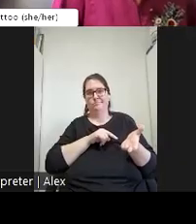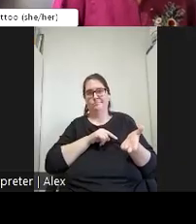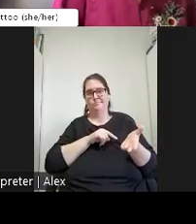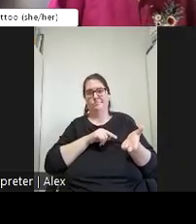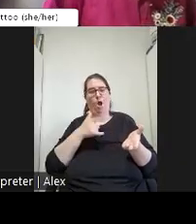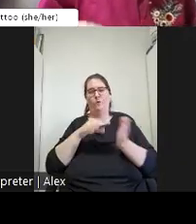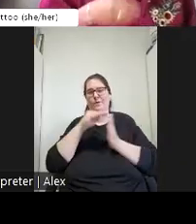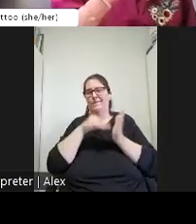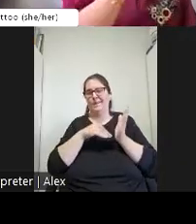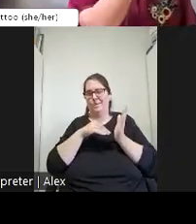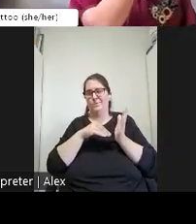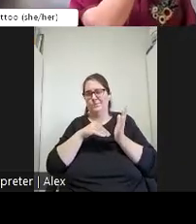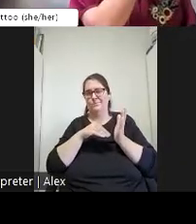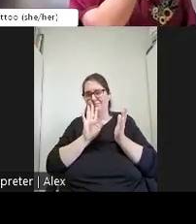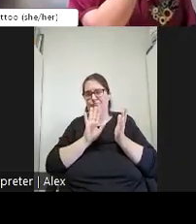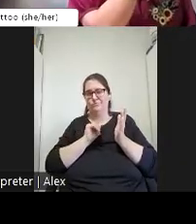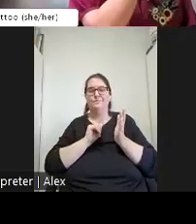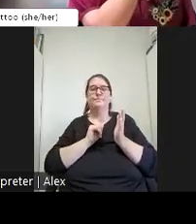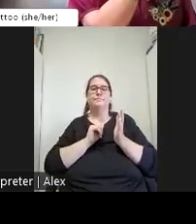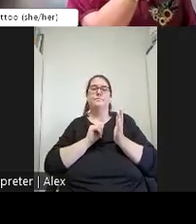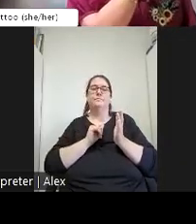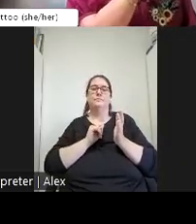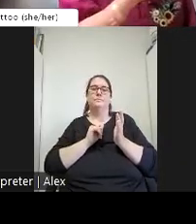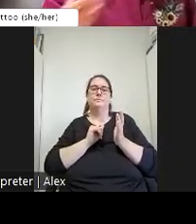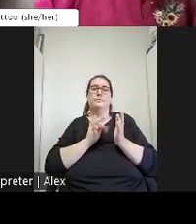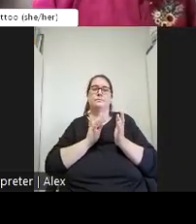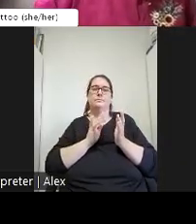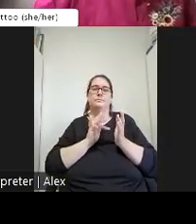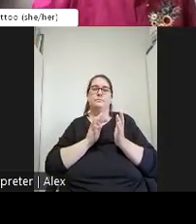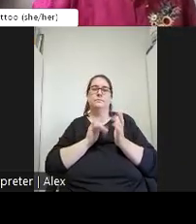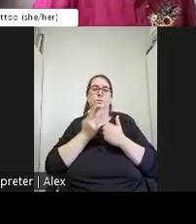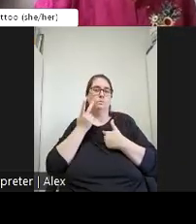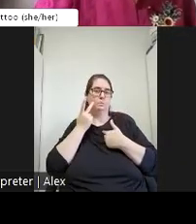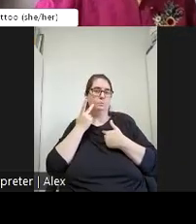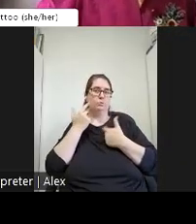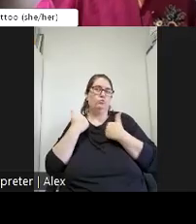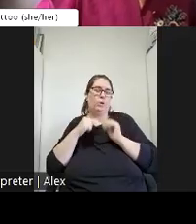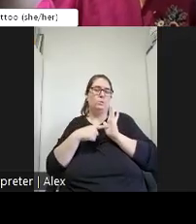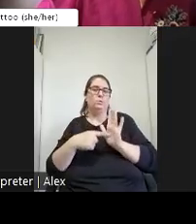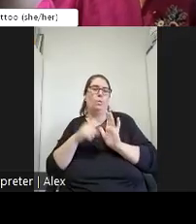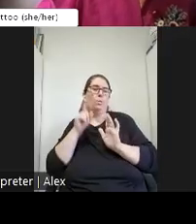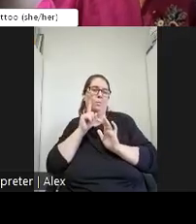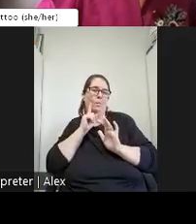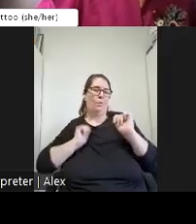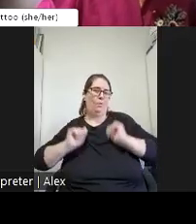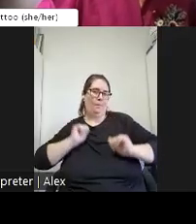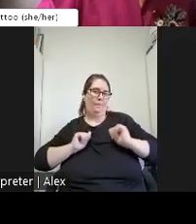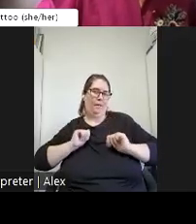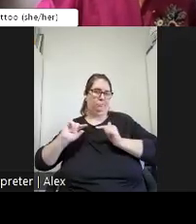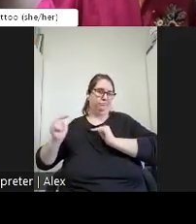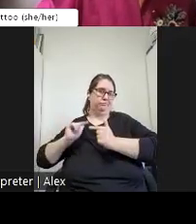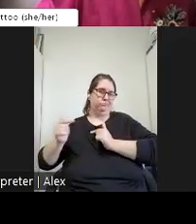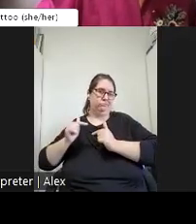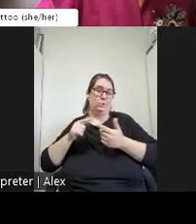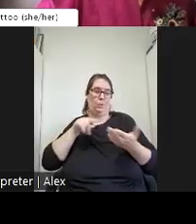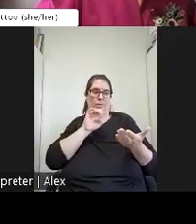out, and we will try to demonstrate how you will use the